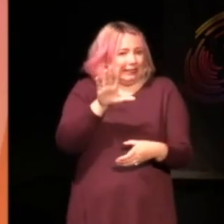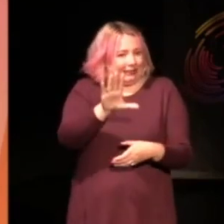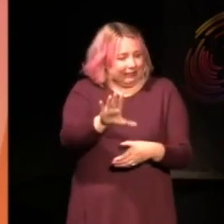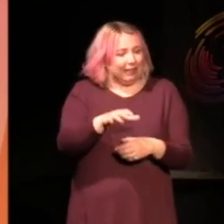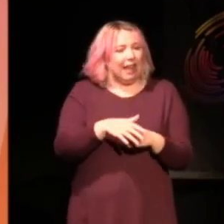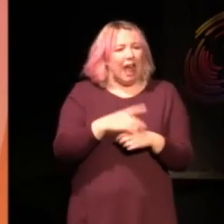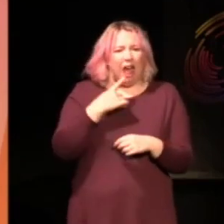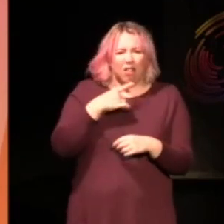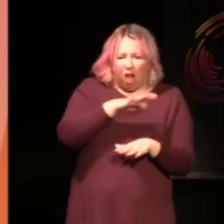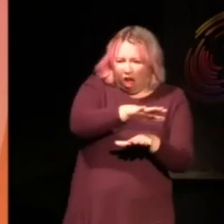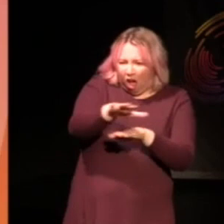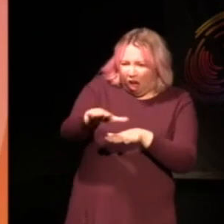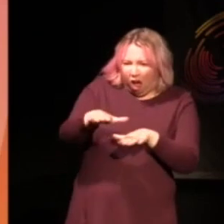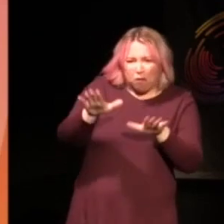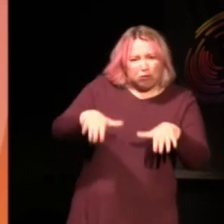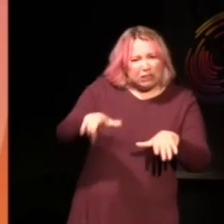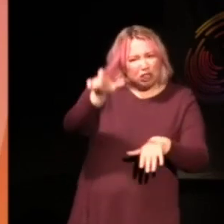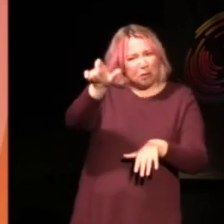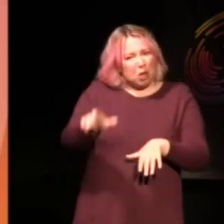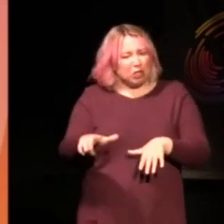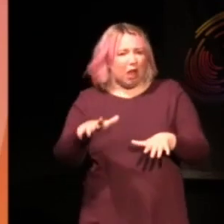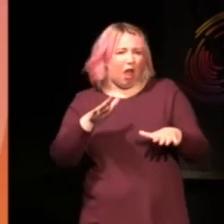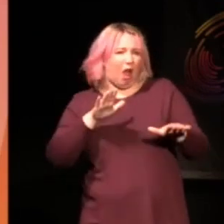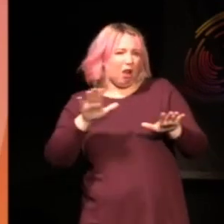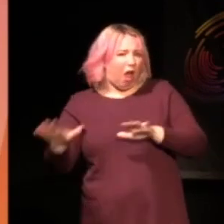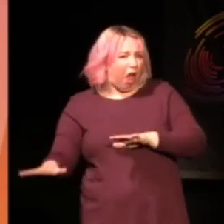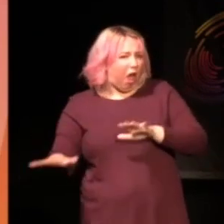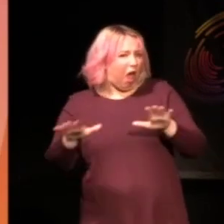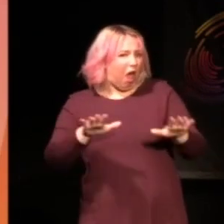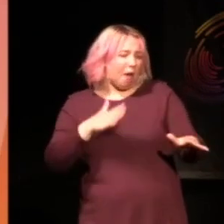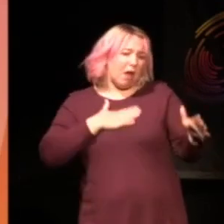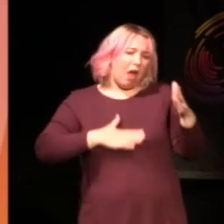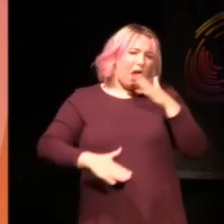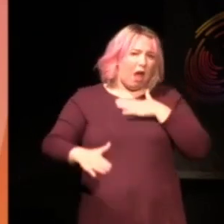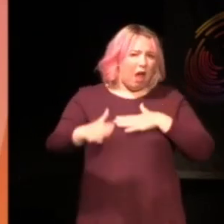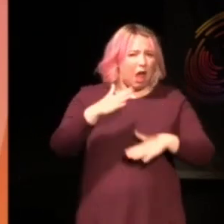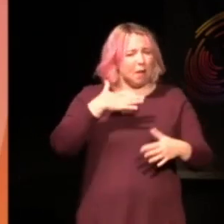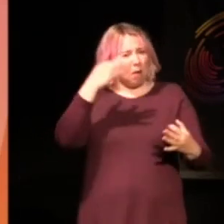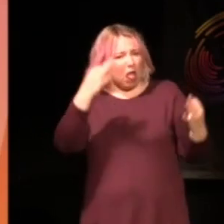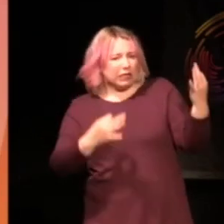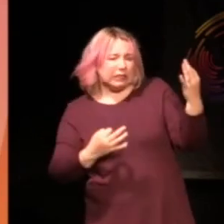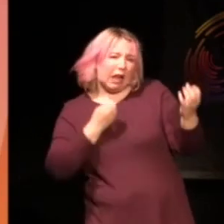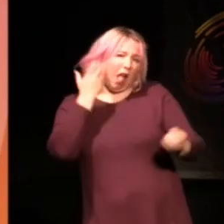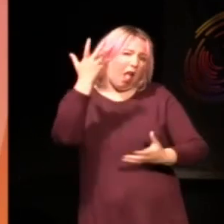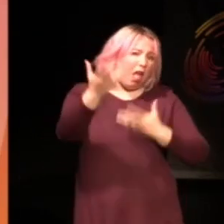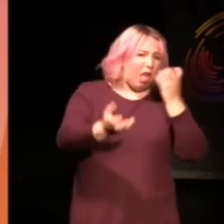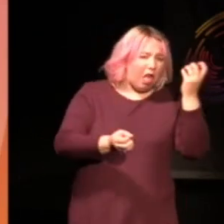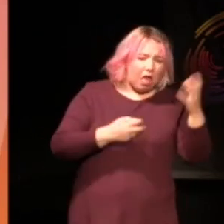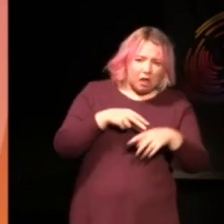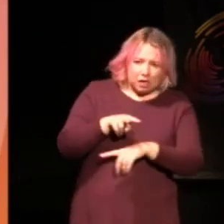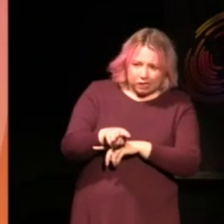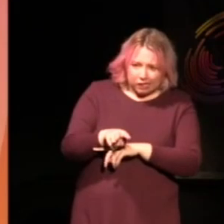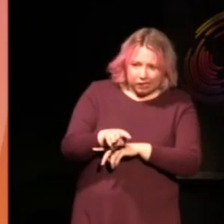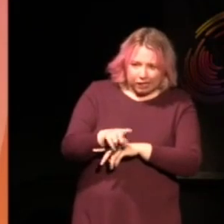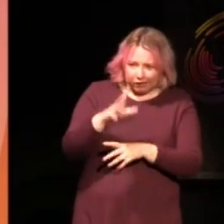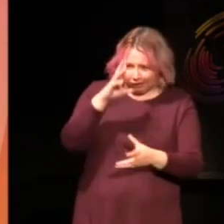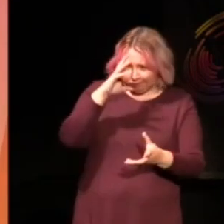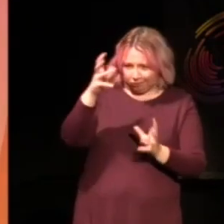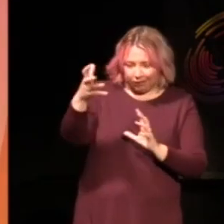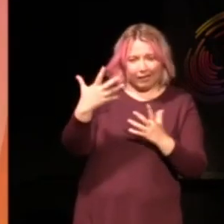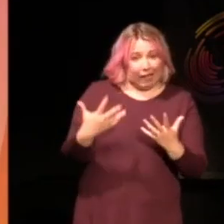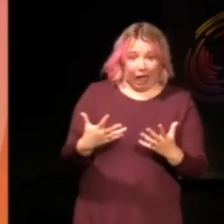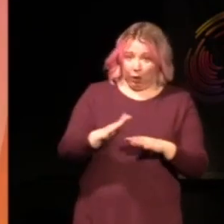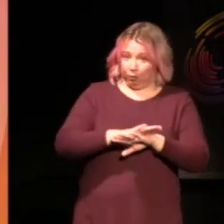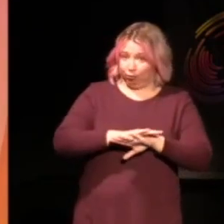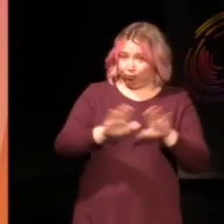people are so calm when they talk politics, It's just amazing. And of course, I no longer think that way because that calmness